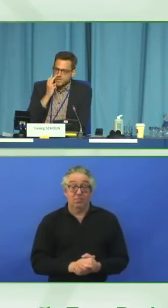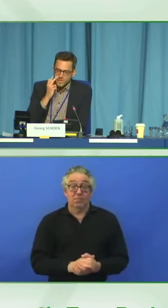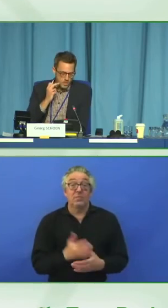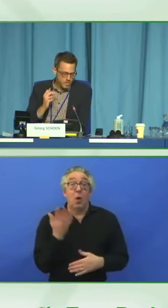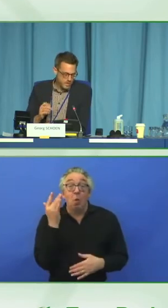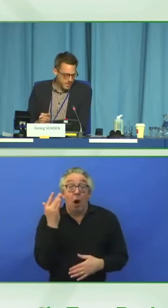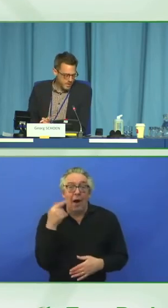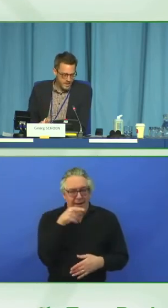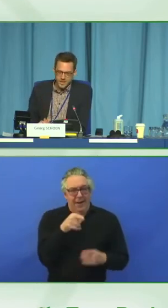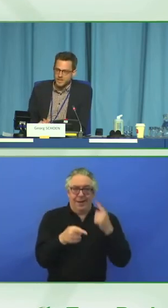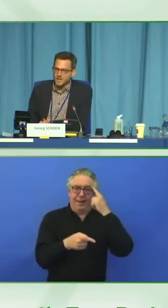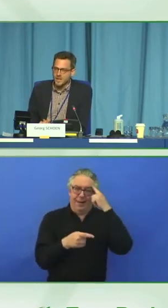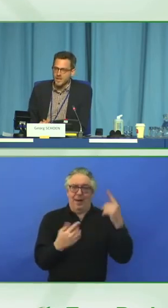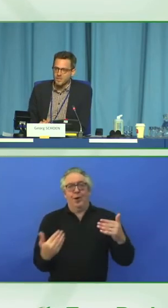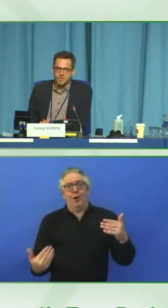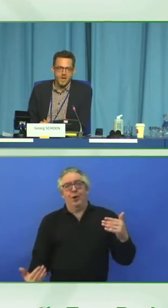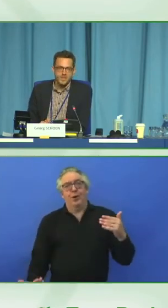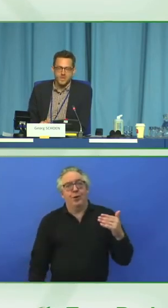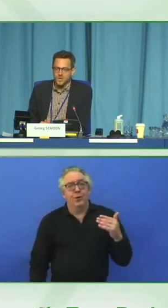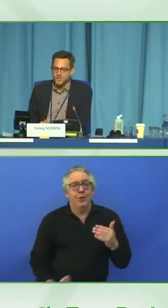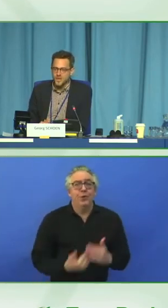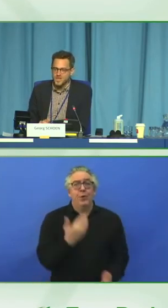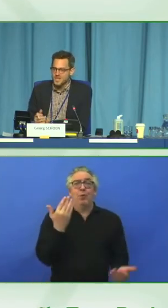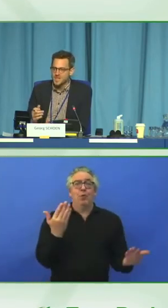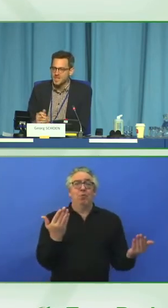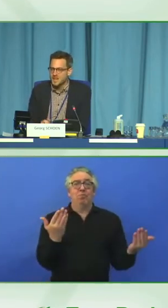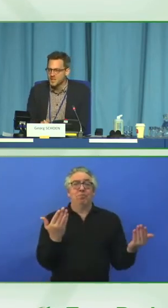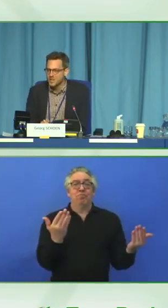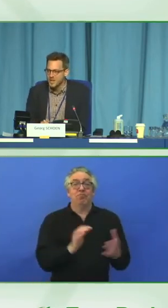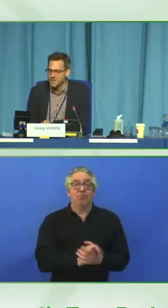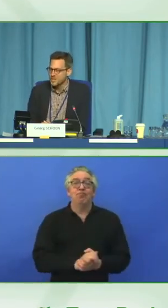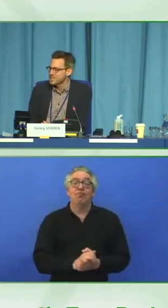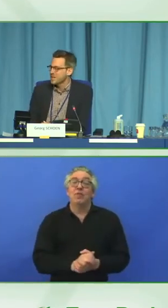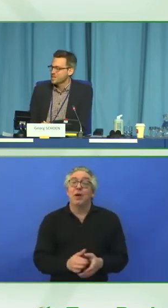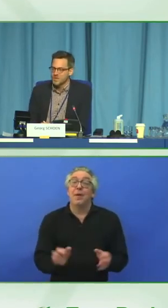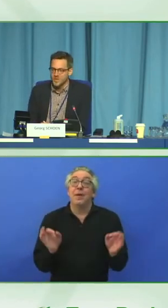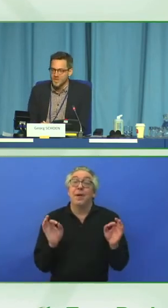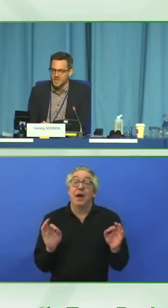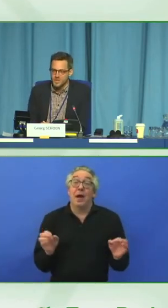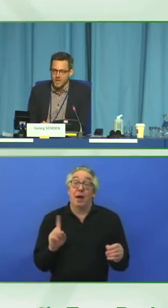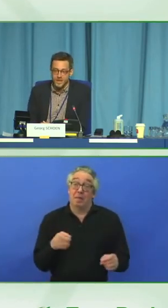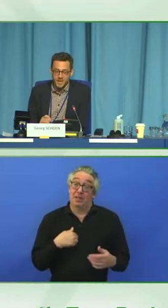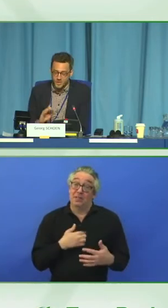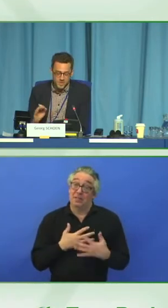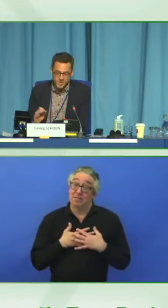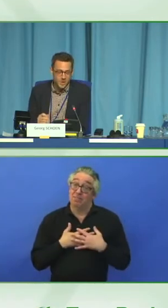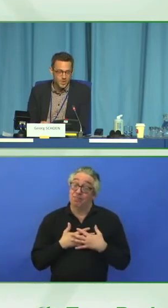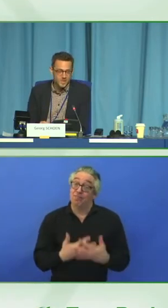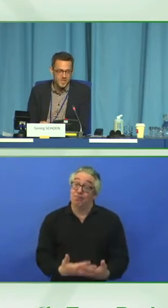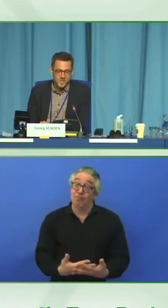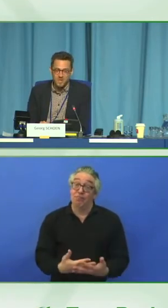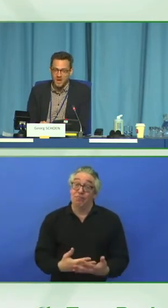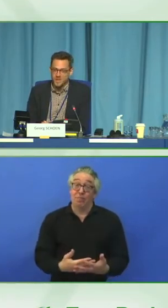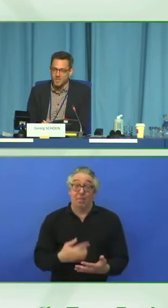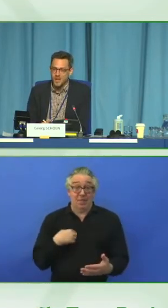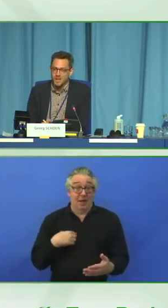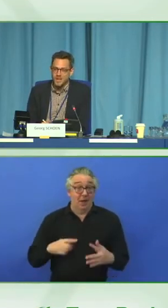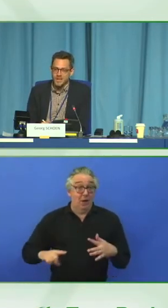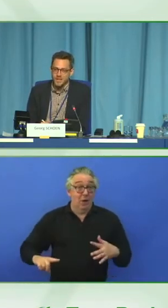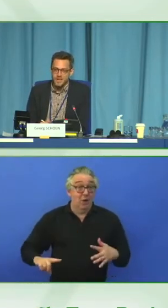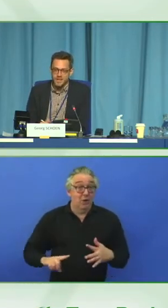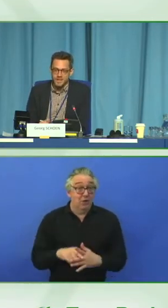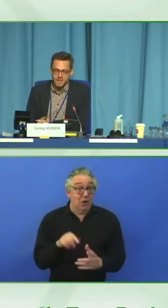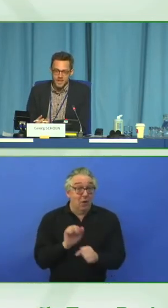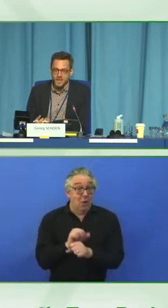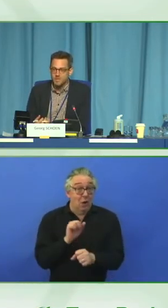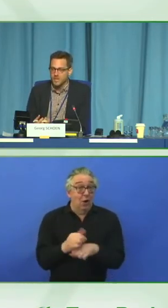Thank you, Meera, for opening that. And I have to confess, since I started to engage in the sector 20 years back, I was always inspired by